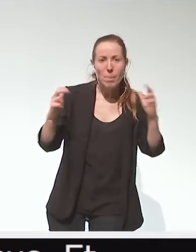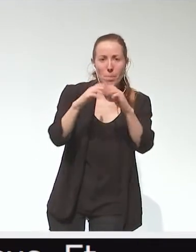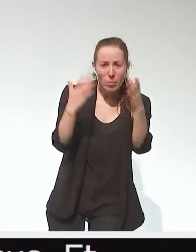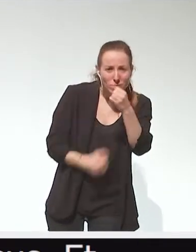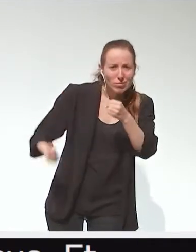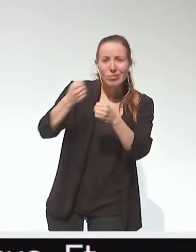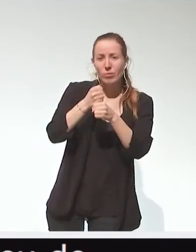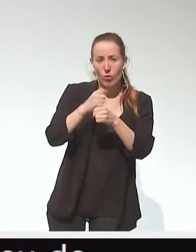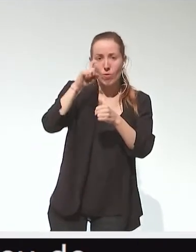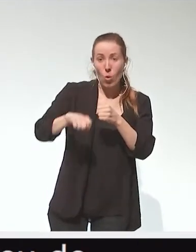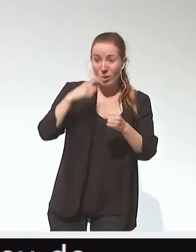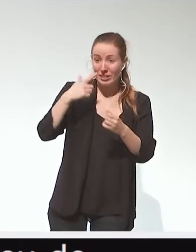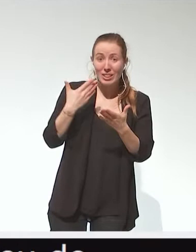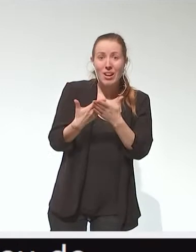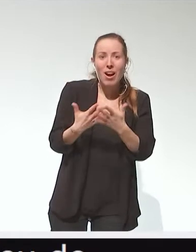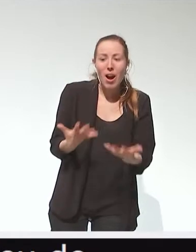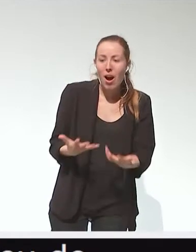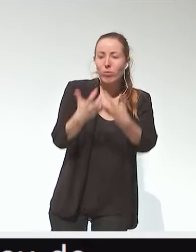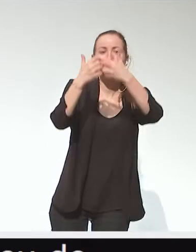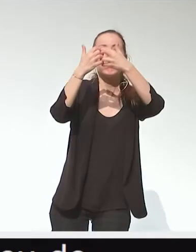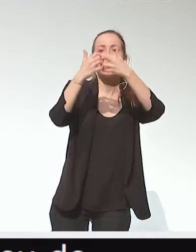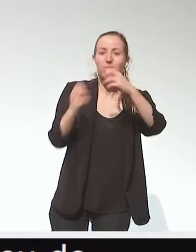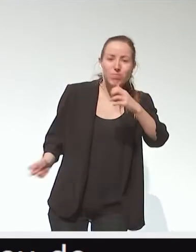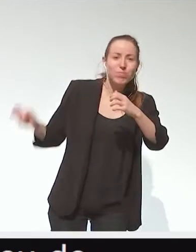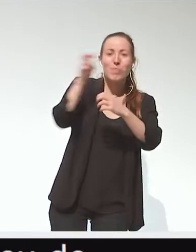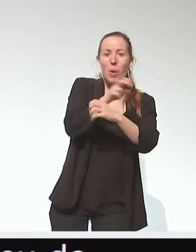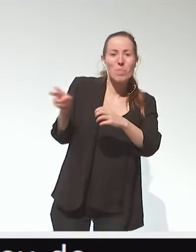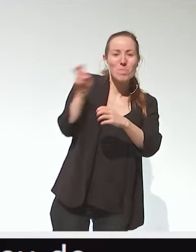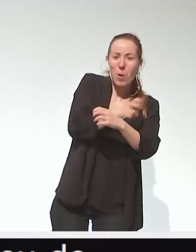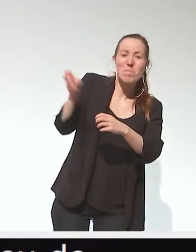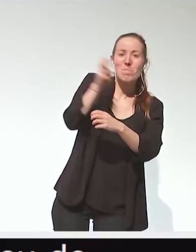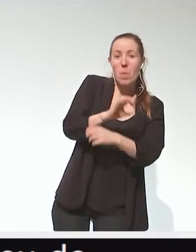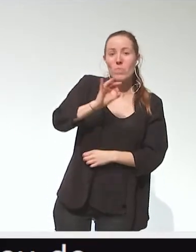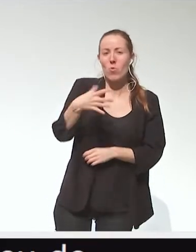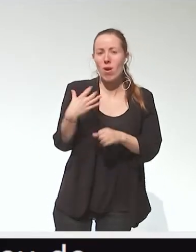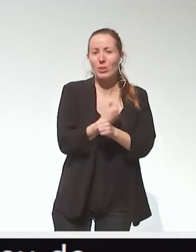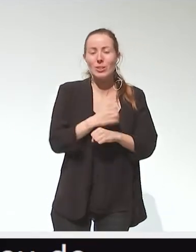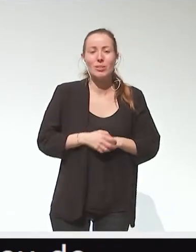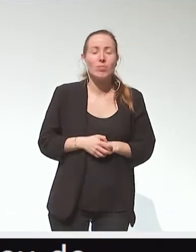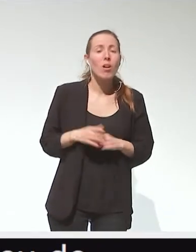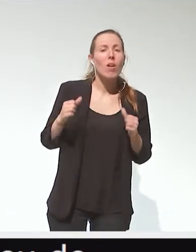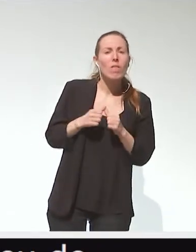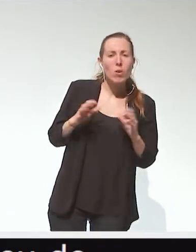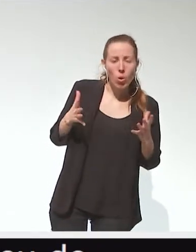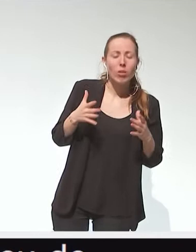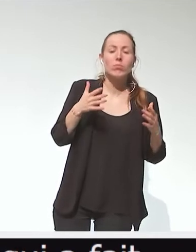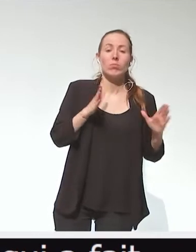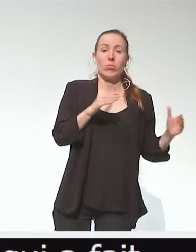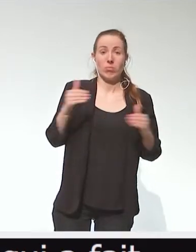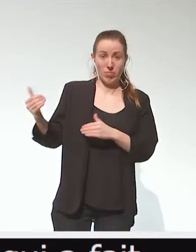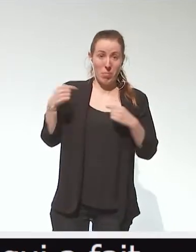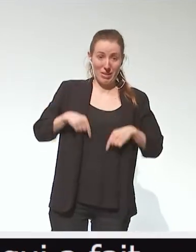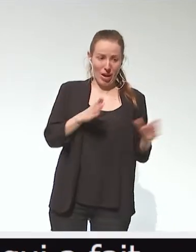one office. We had a number of cross-governments working together. And this year I look forward to